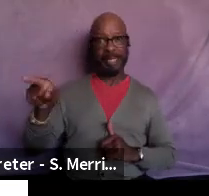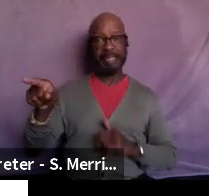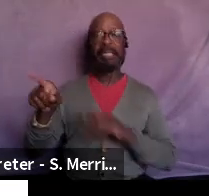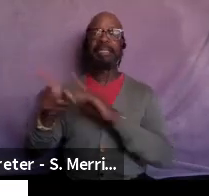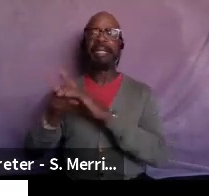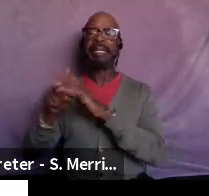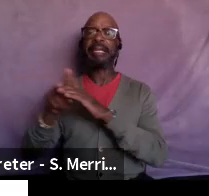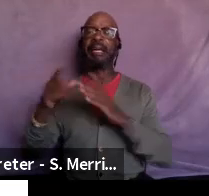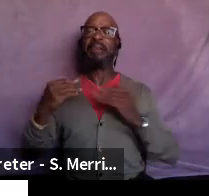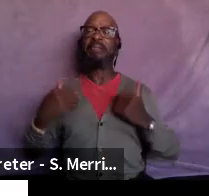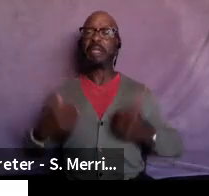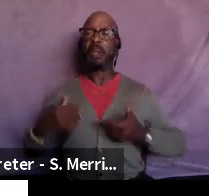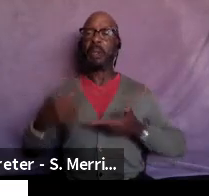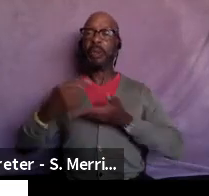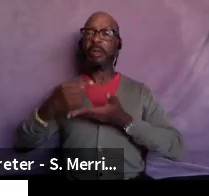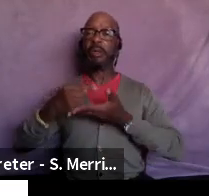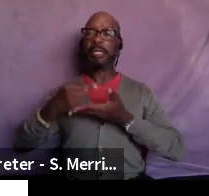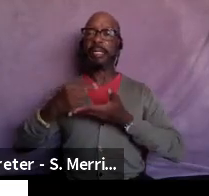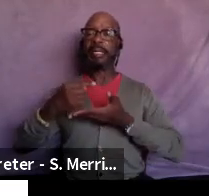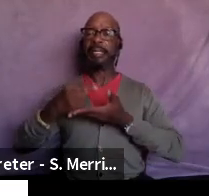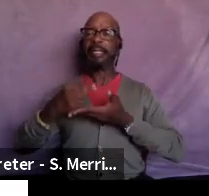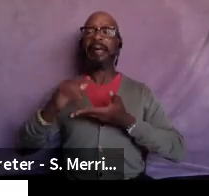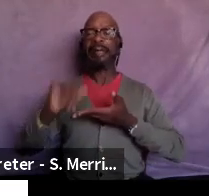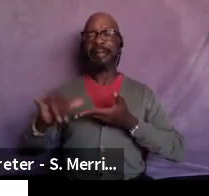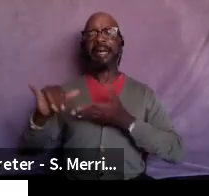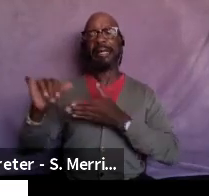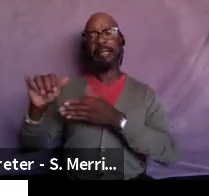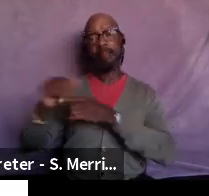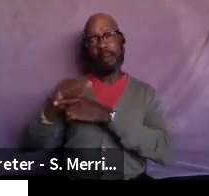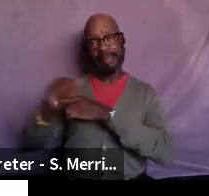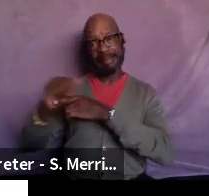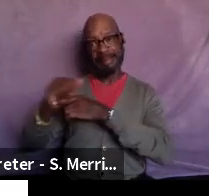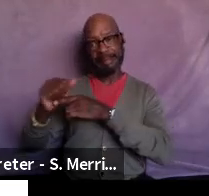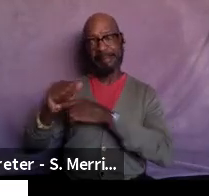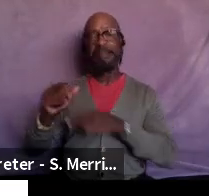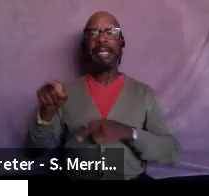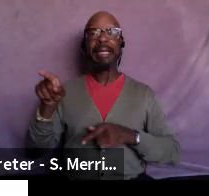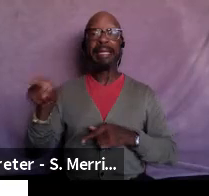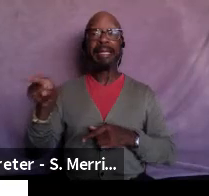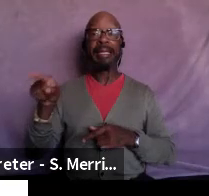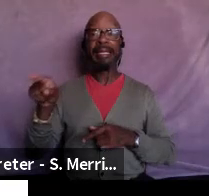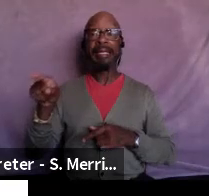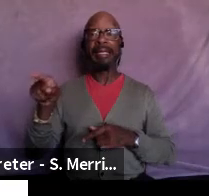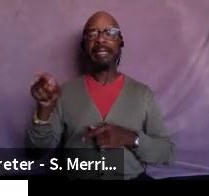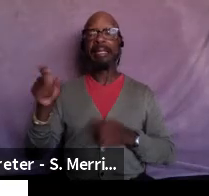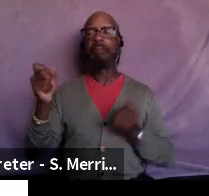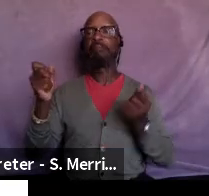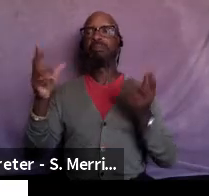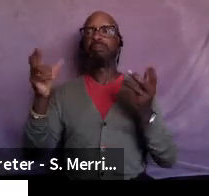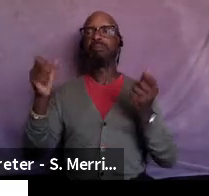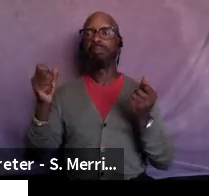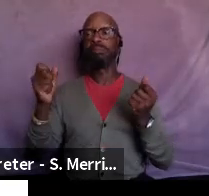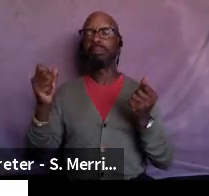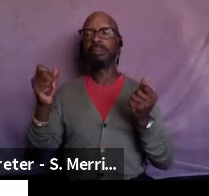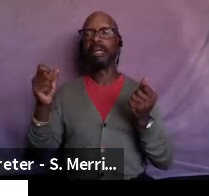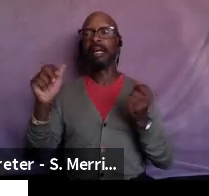therapy sessions at the entity. He spoke American Sign Language.